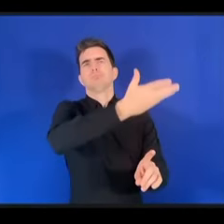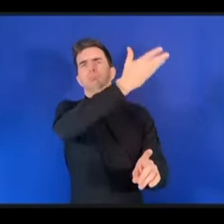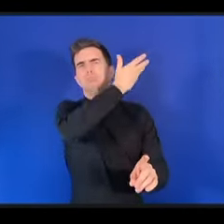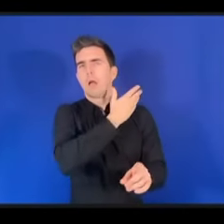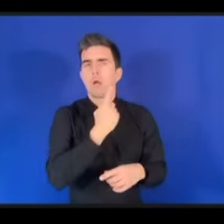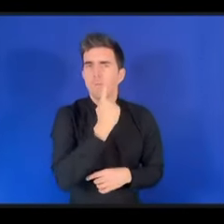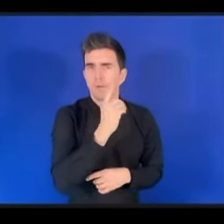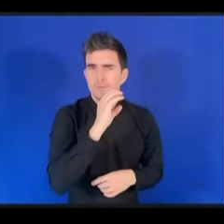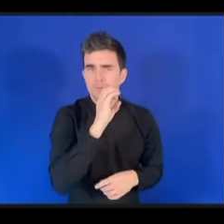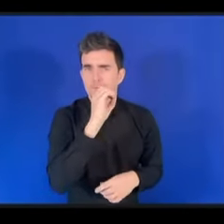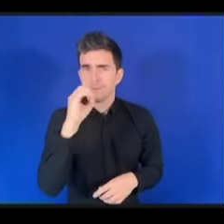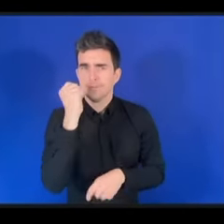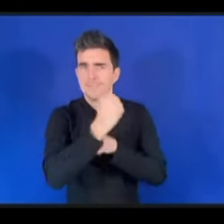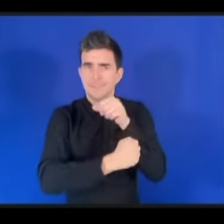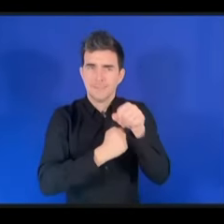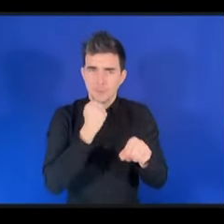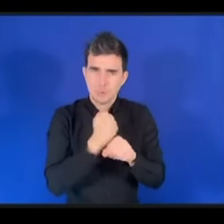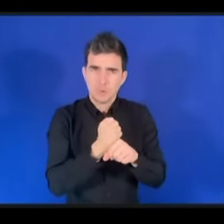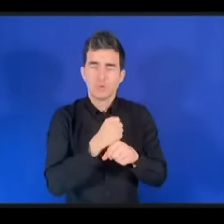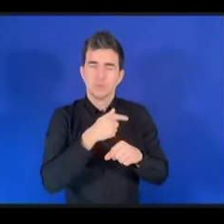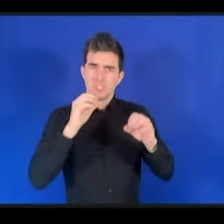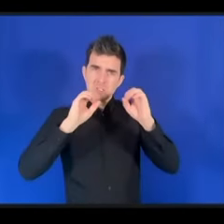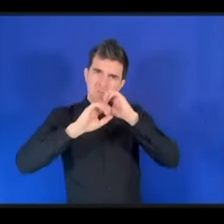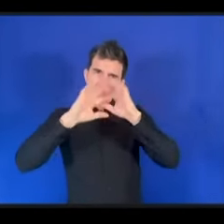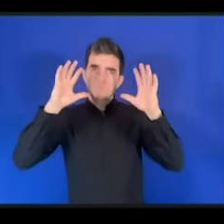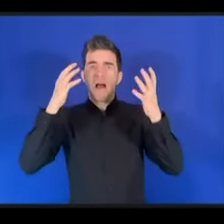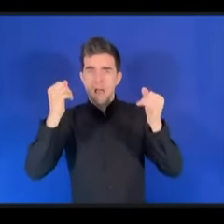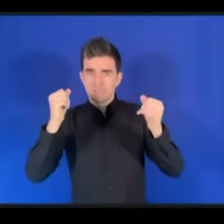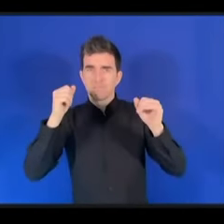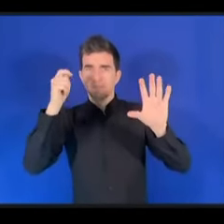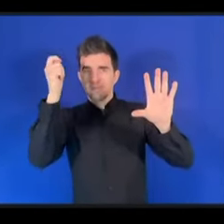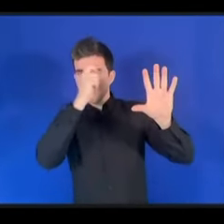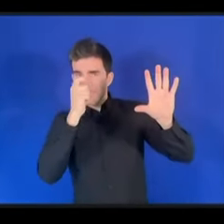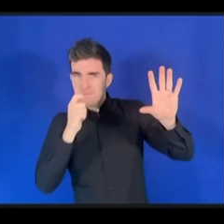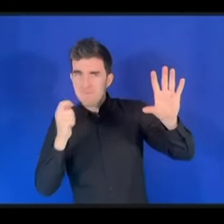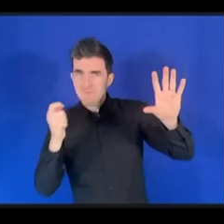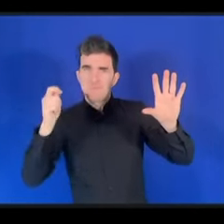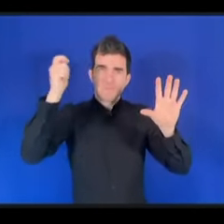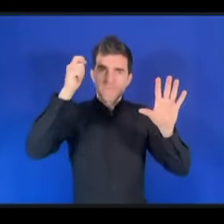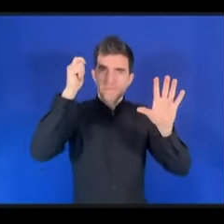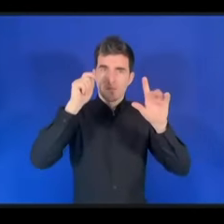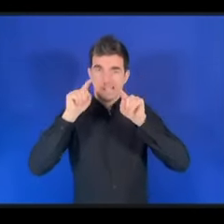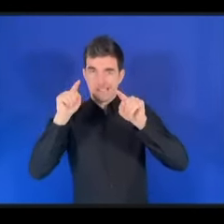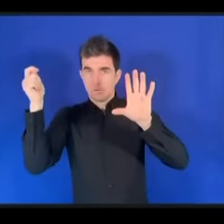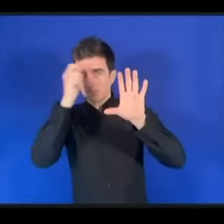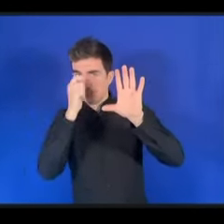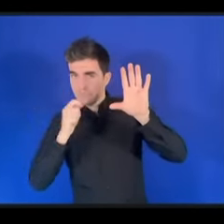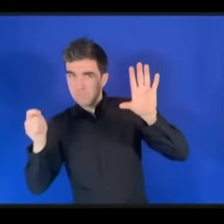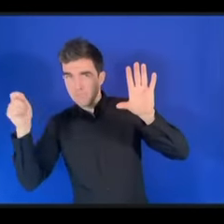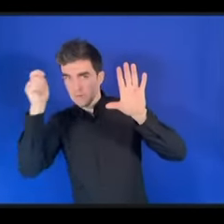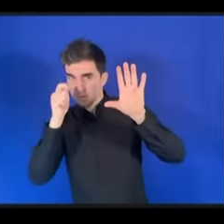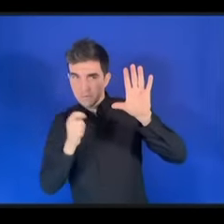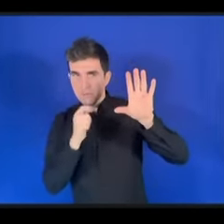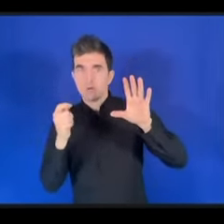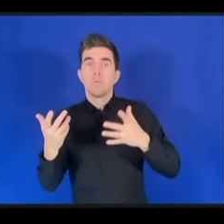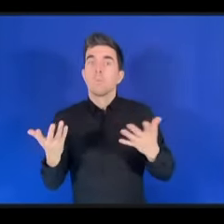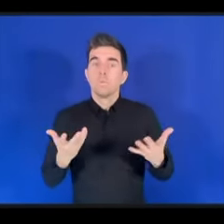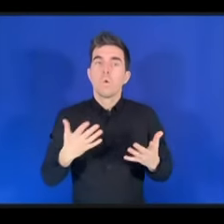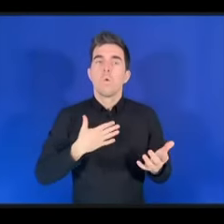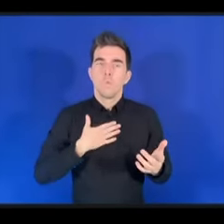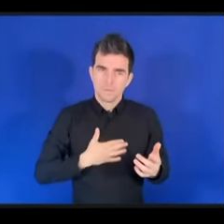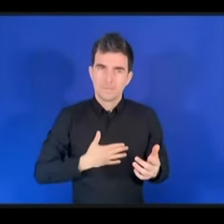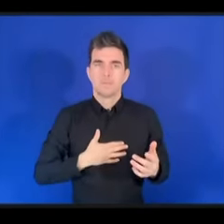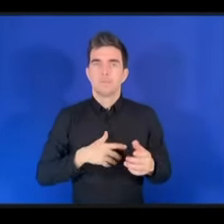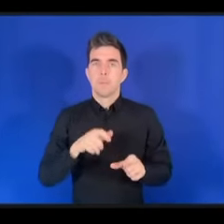to make people understand the Buddhism that is the base for the manga as well. And also